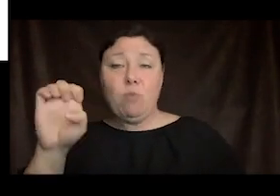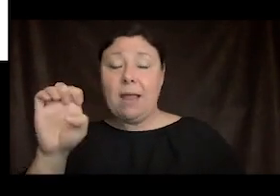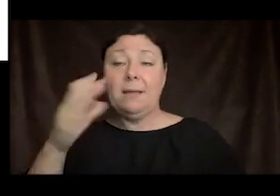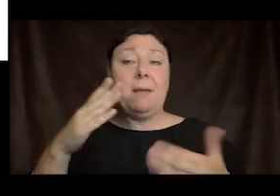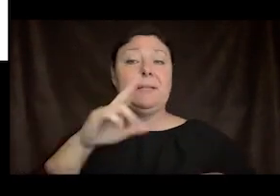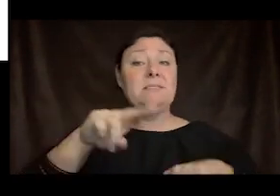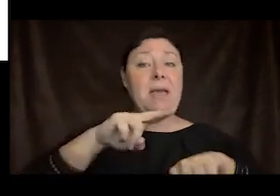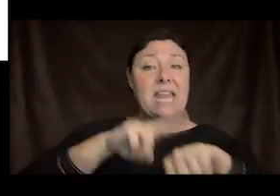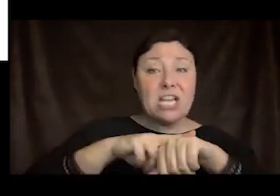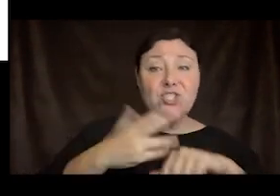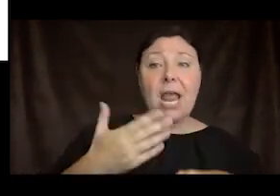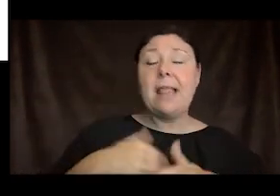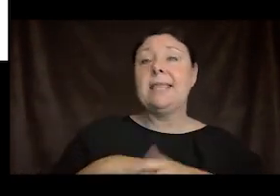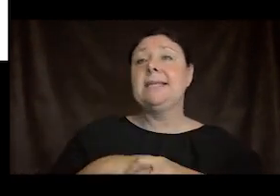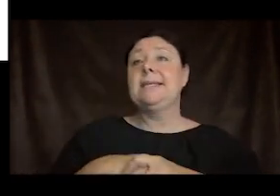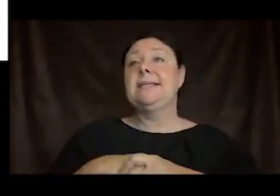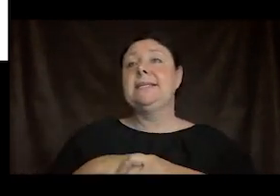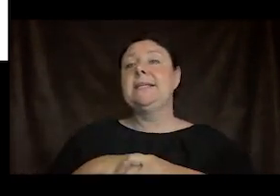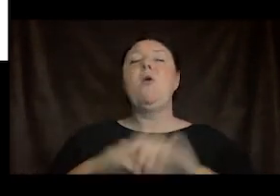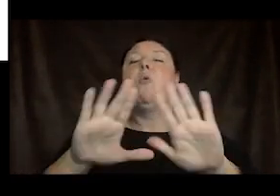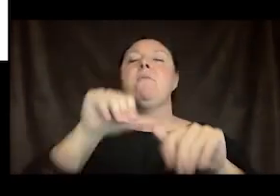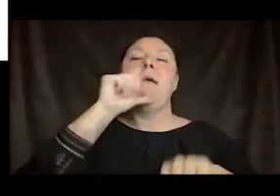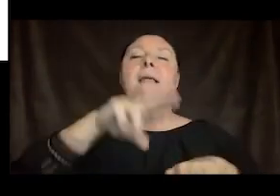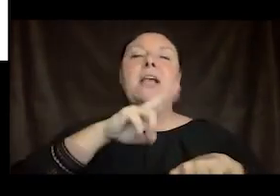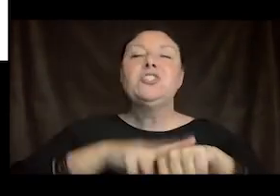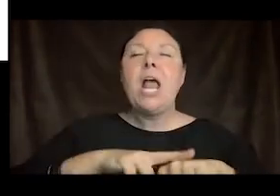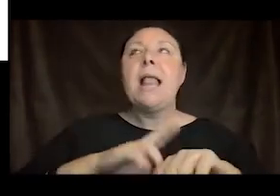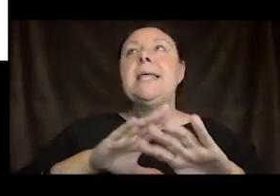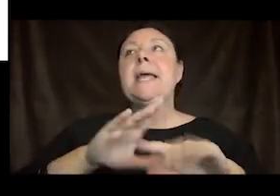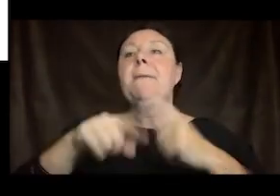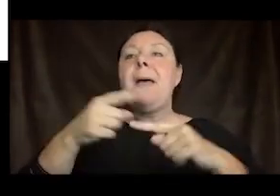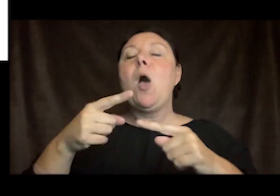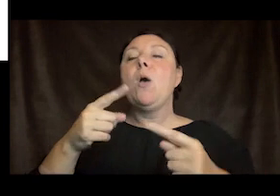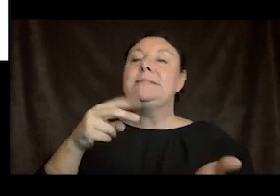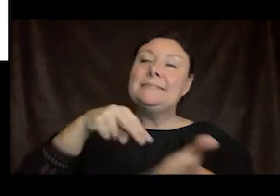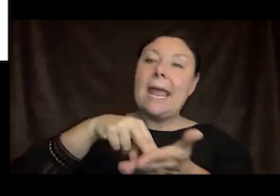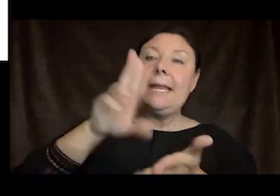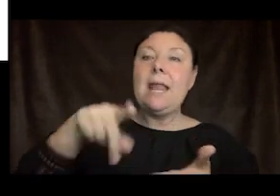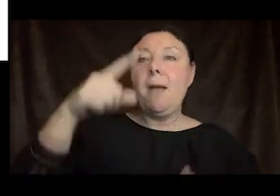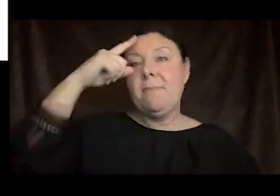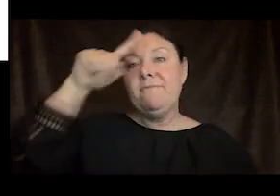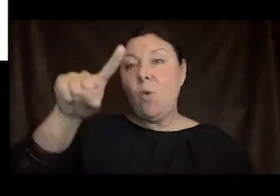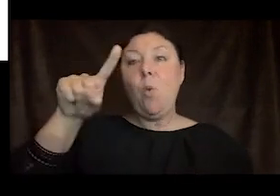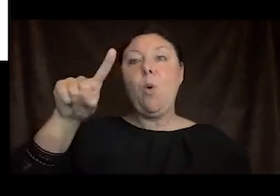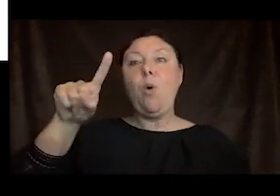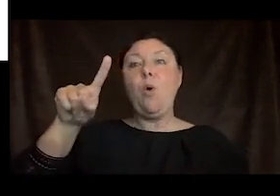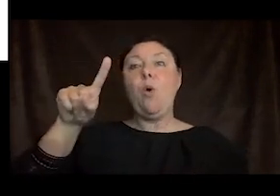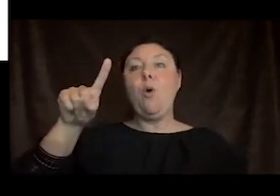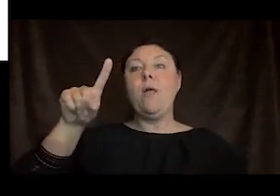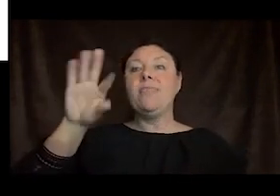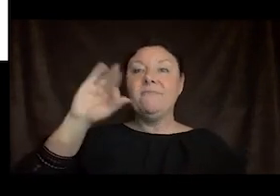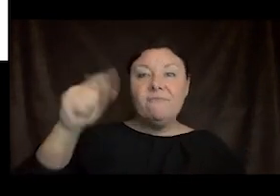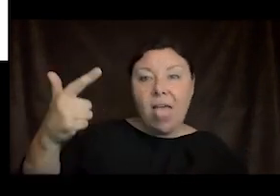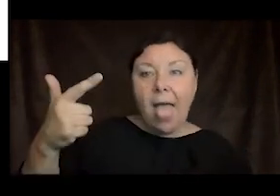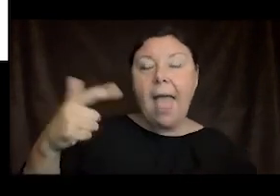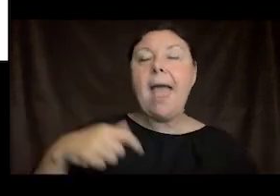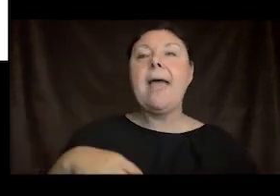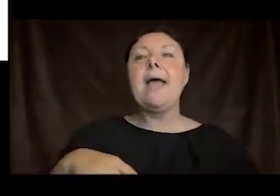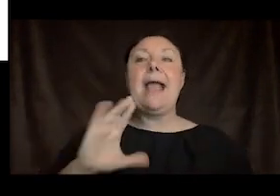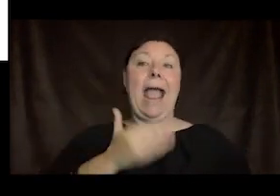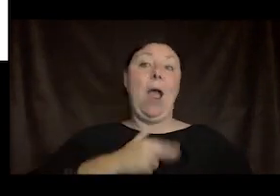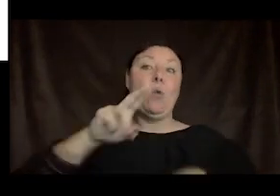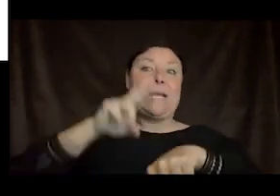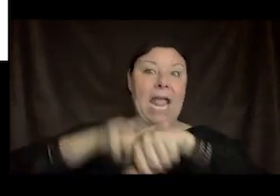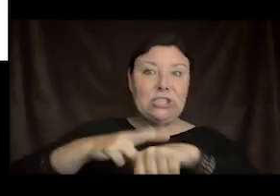nationality, not nationality, about standing up for the nation, for the flag. And having